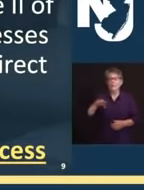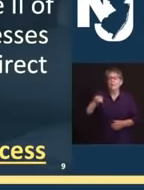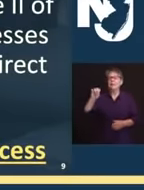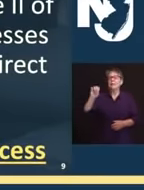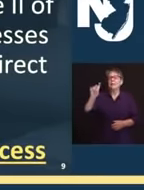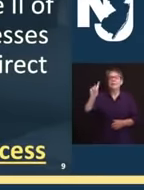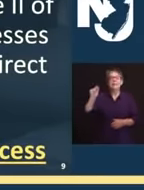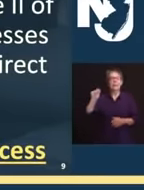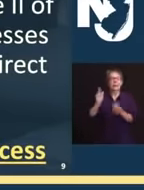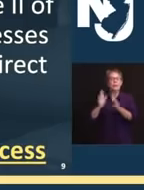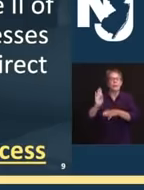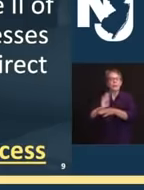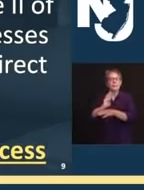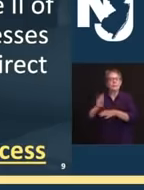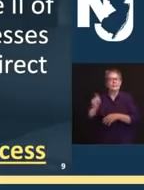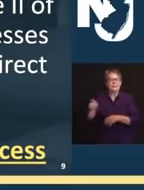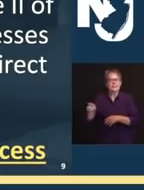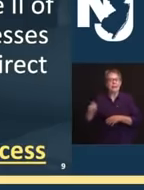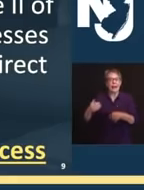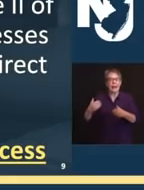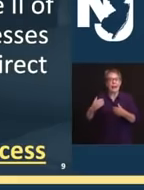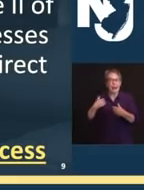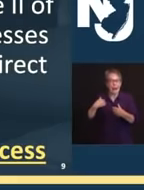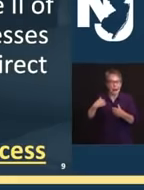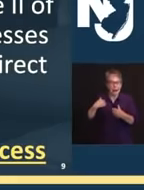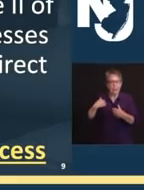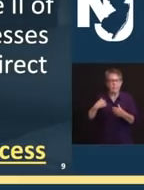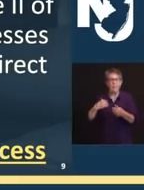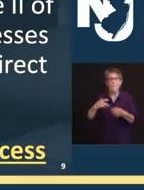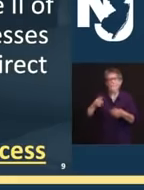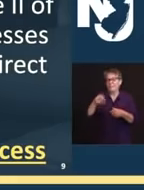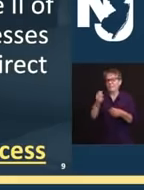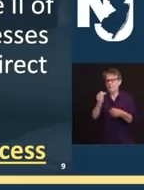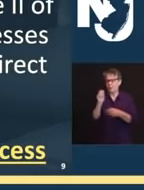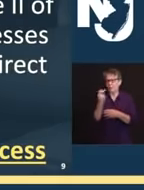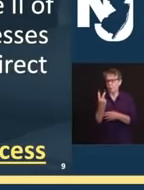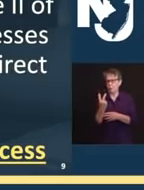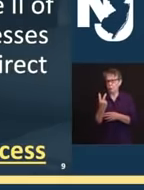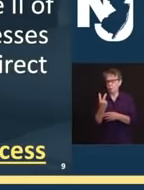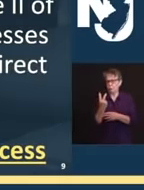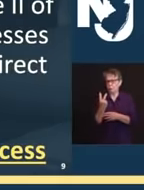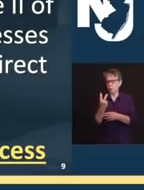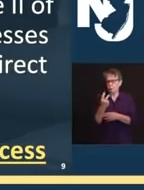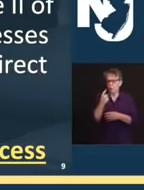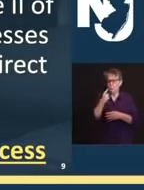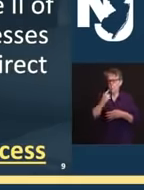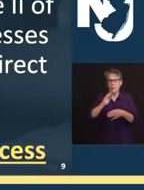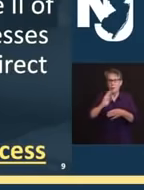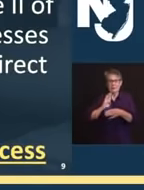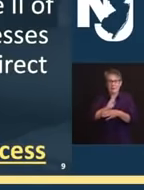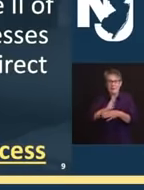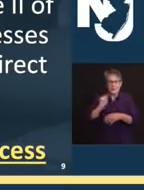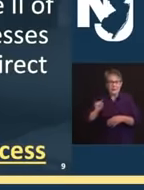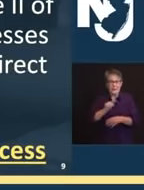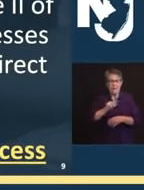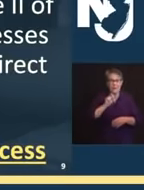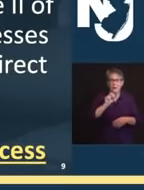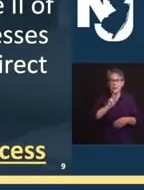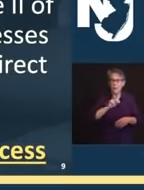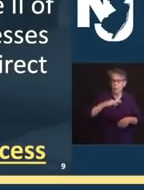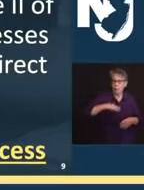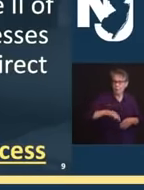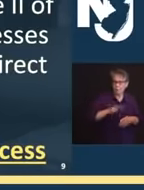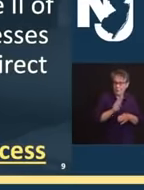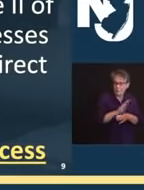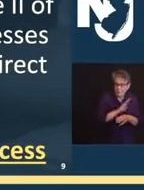phase 2 of its program to allow businesses and nonprofit organizations to receive direct discounts on the PPE